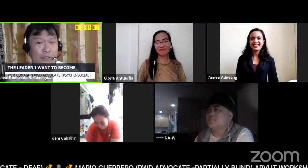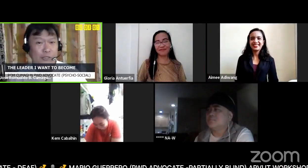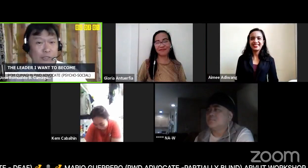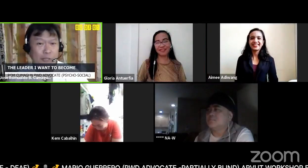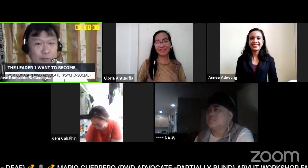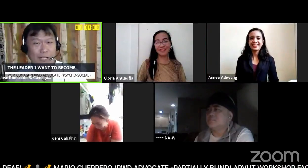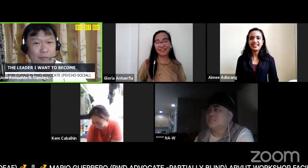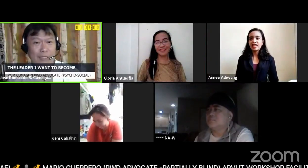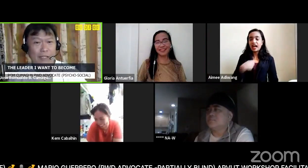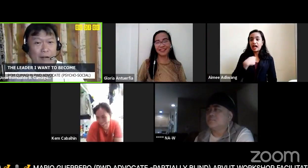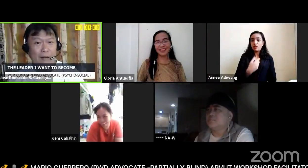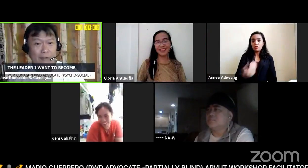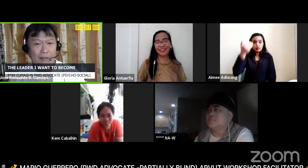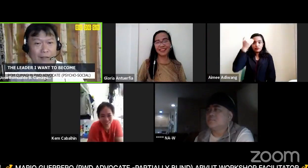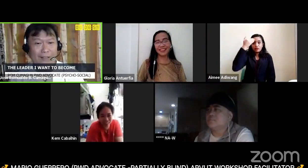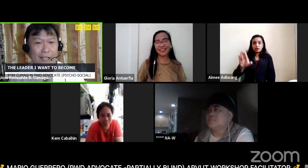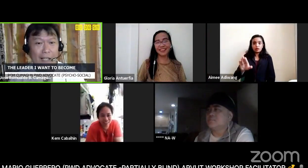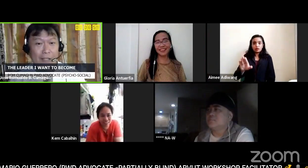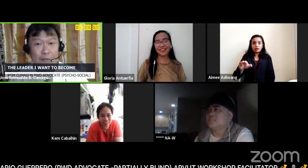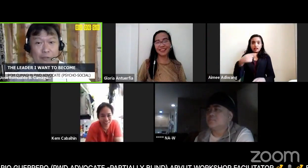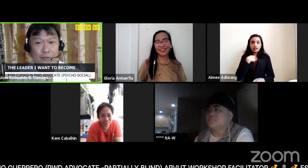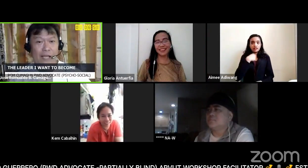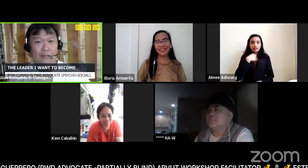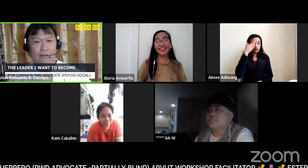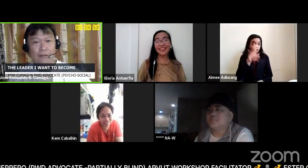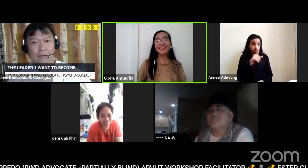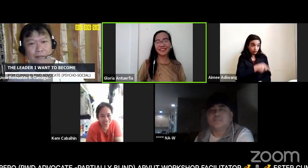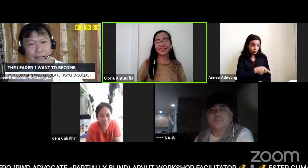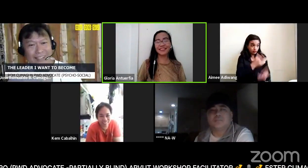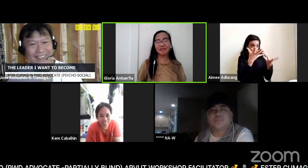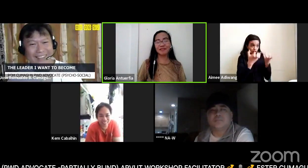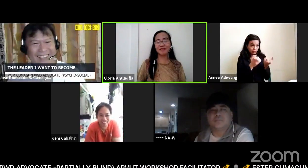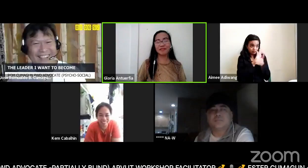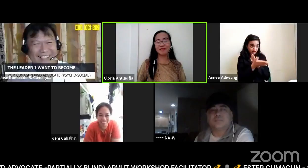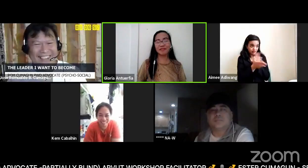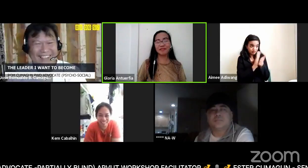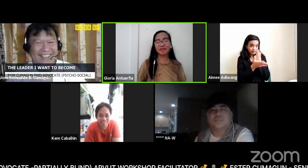I don't know that you want to become a leader. Yeah, I don't know that.